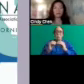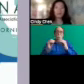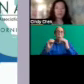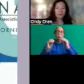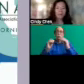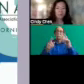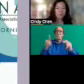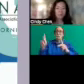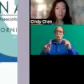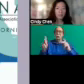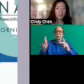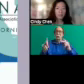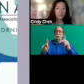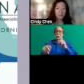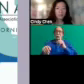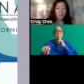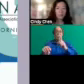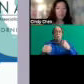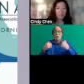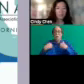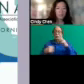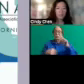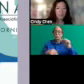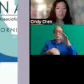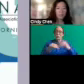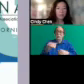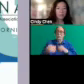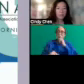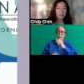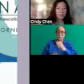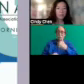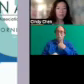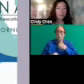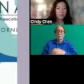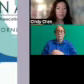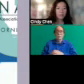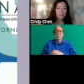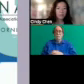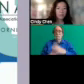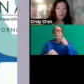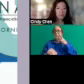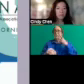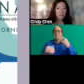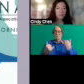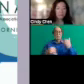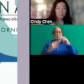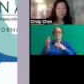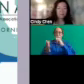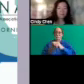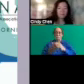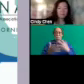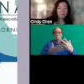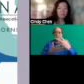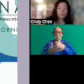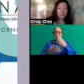people actually have a disability than not. I think even in this era where we're gathering data, I think it's becoming clear